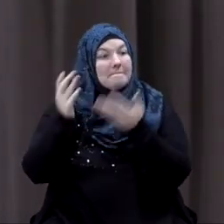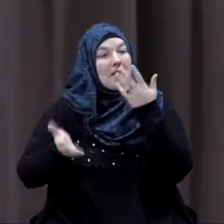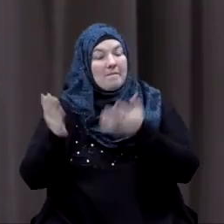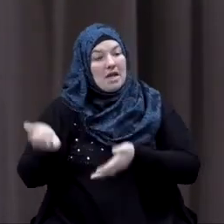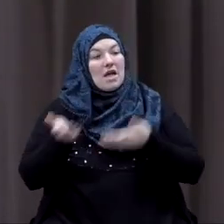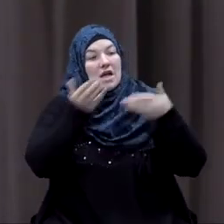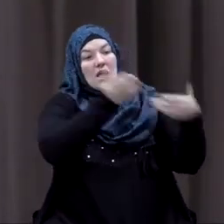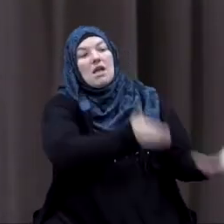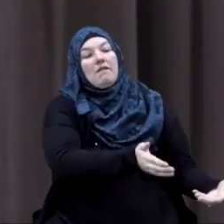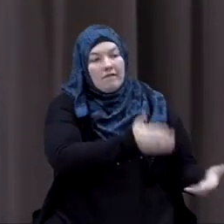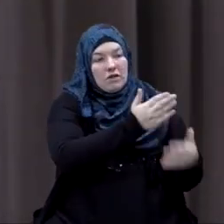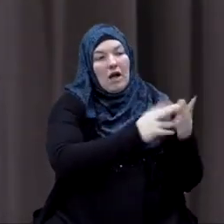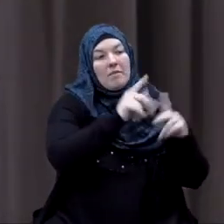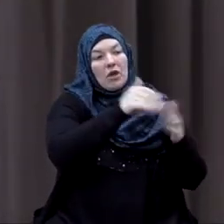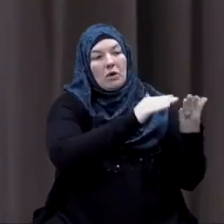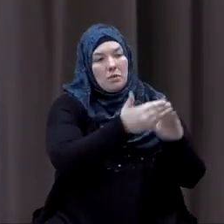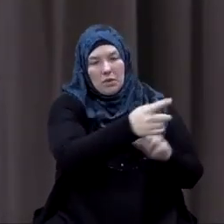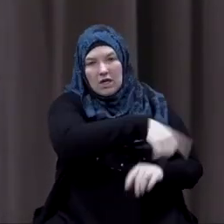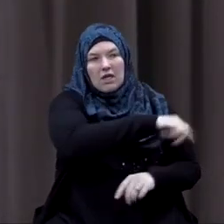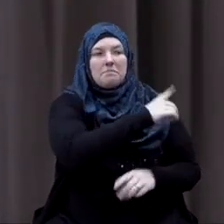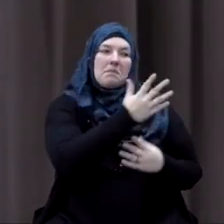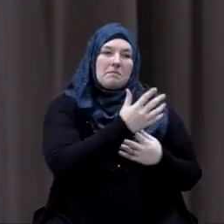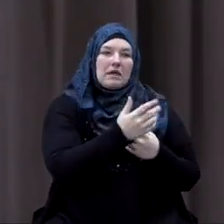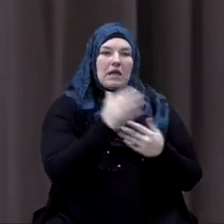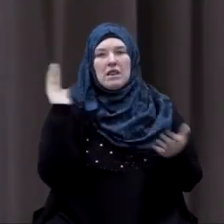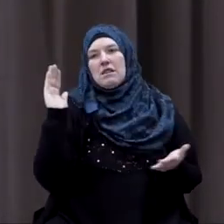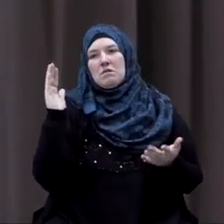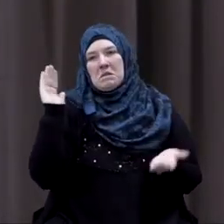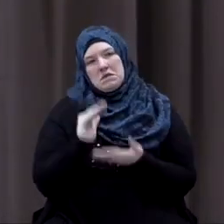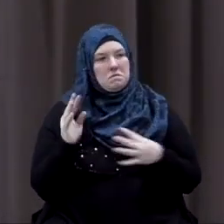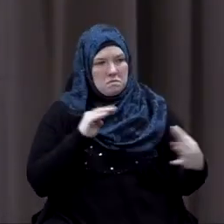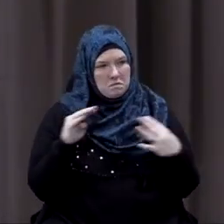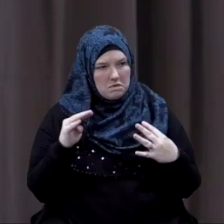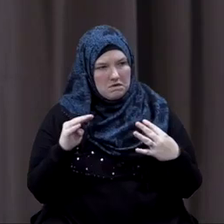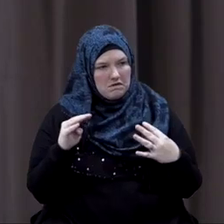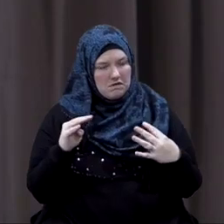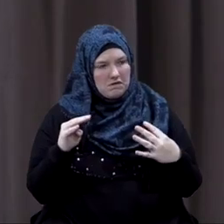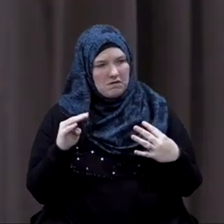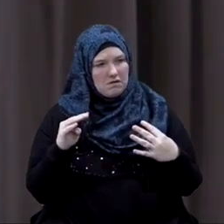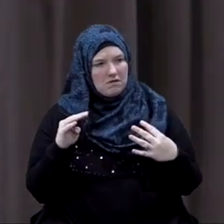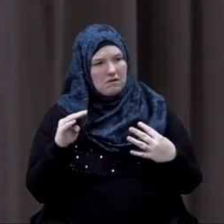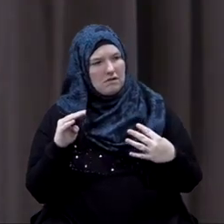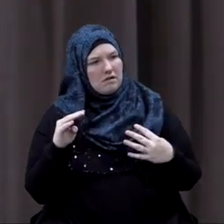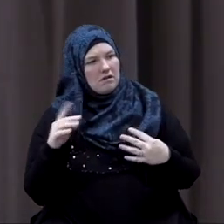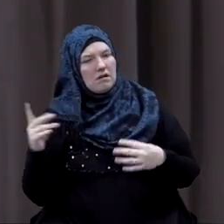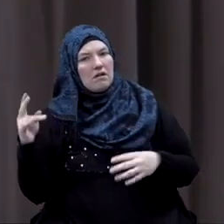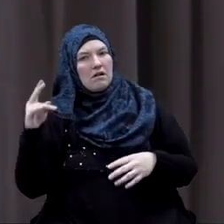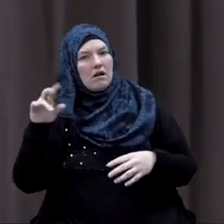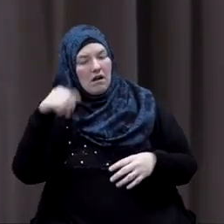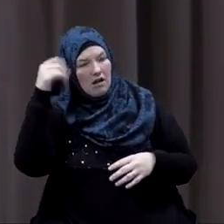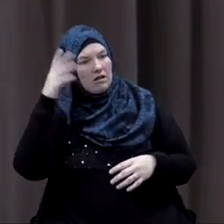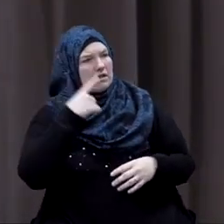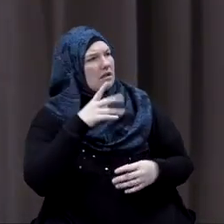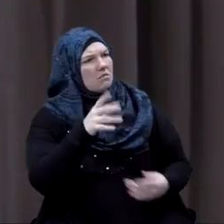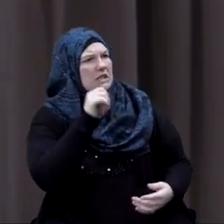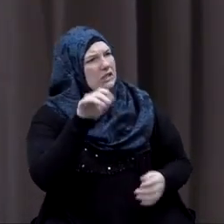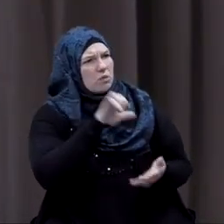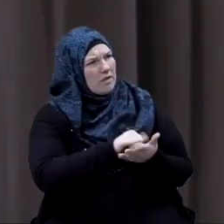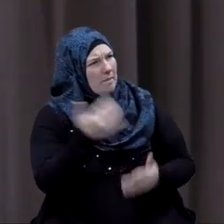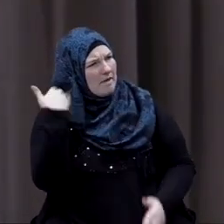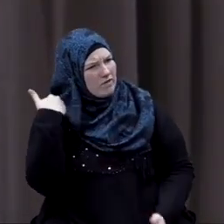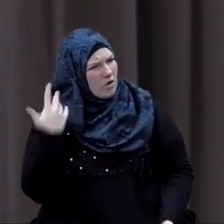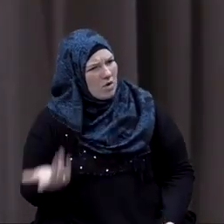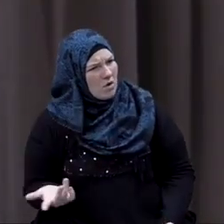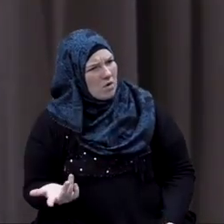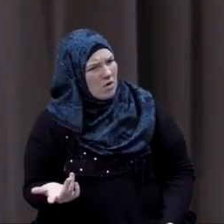blood. Sa'd ibn Mu'adh said, Prophet Muhammad, we didn't do that in the days of Jahiliyyah.